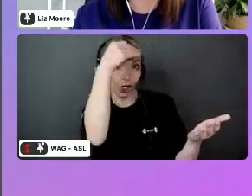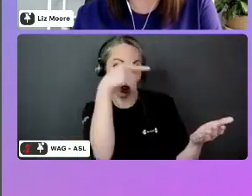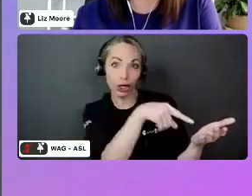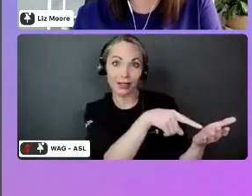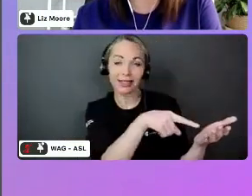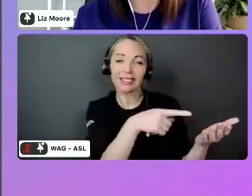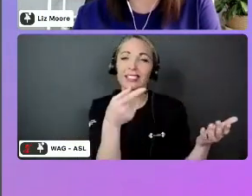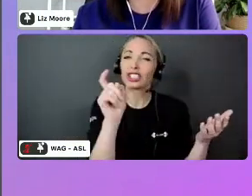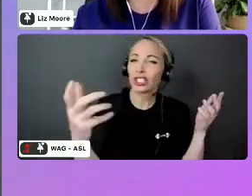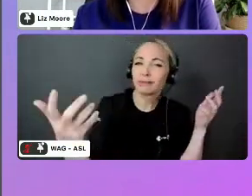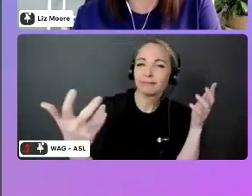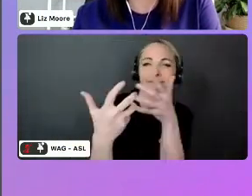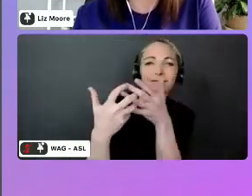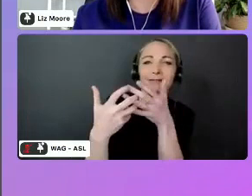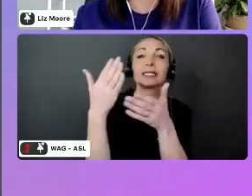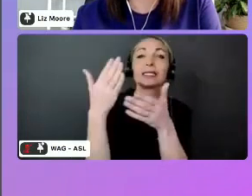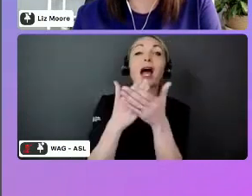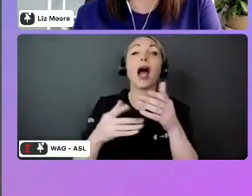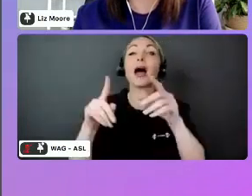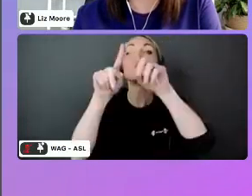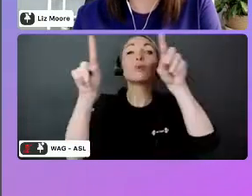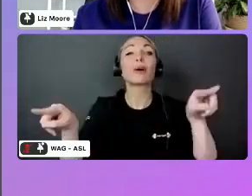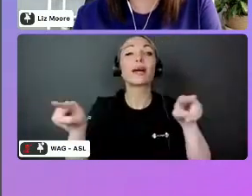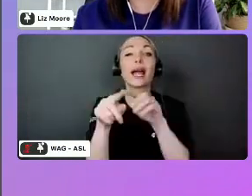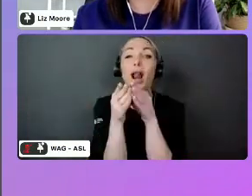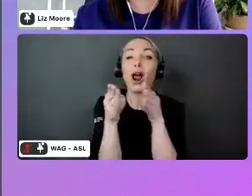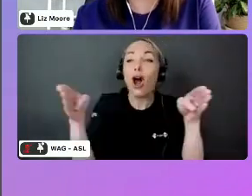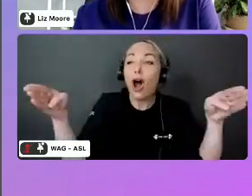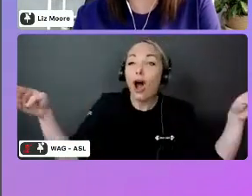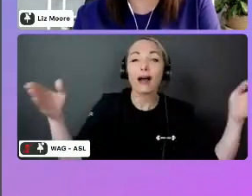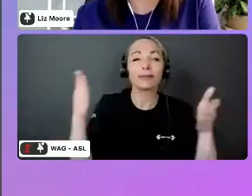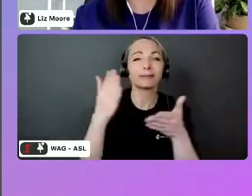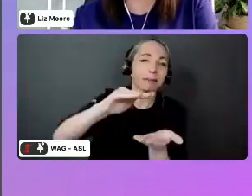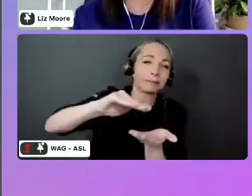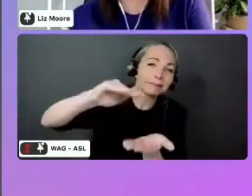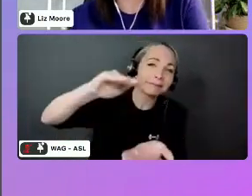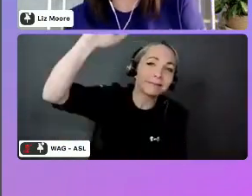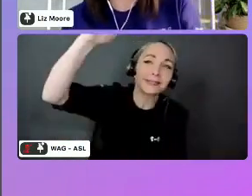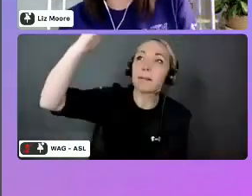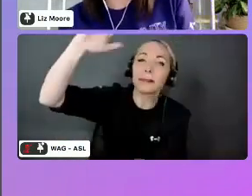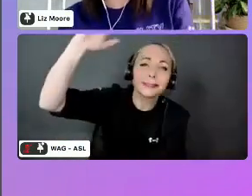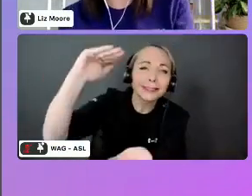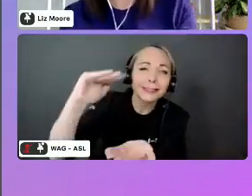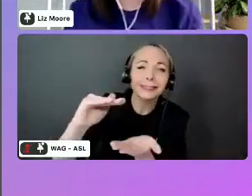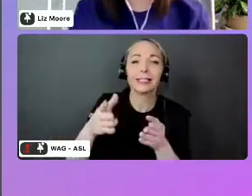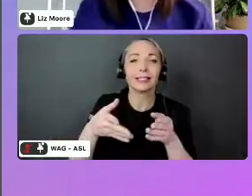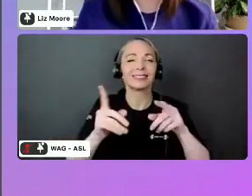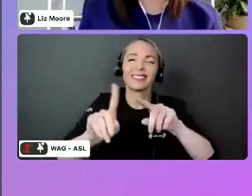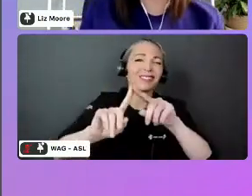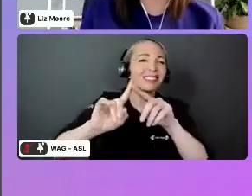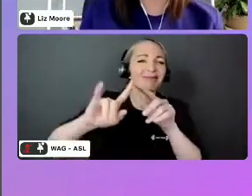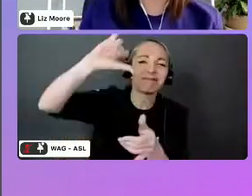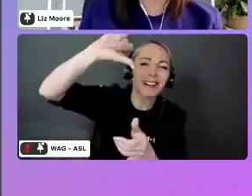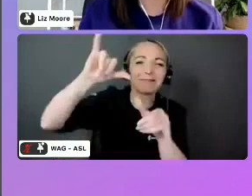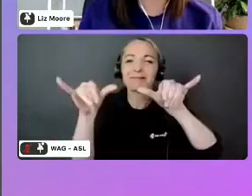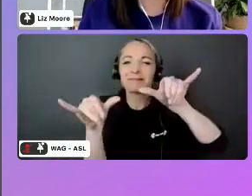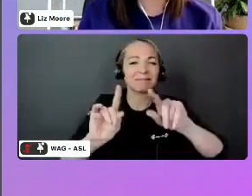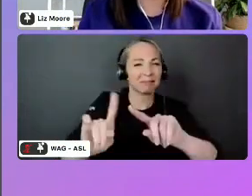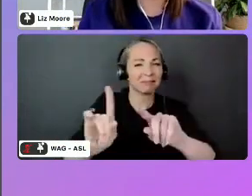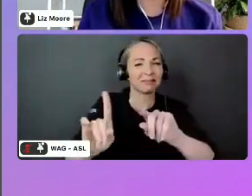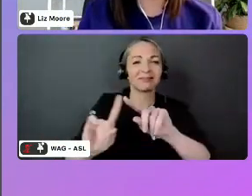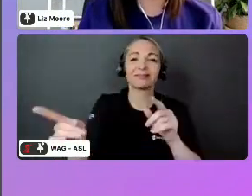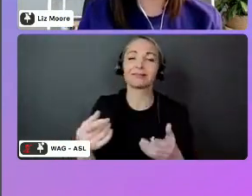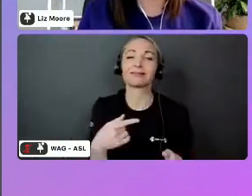screens that are very long and screens that are kind of flatter and shorter. So we've incorporated a large variety of different